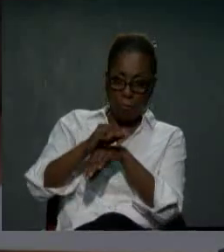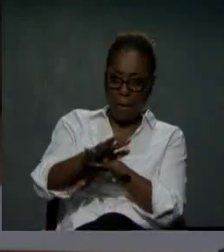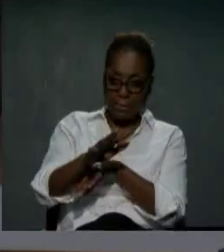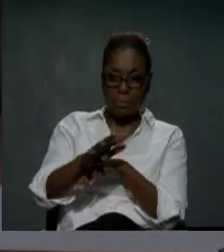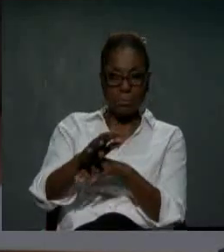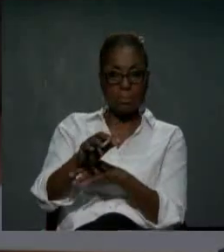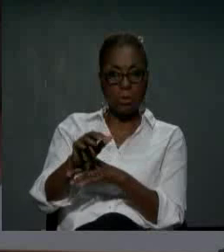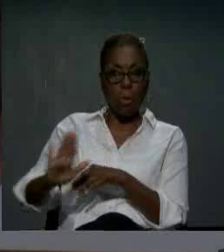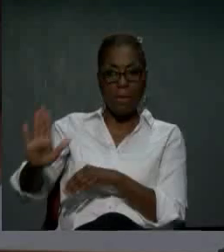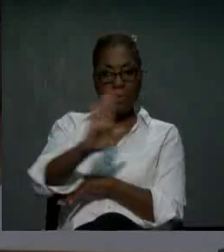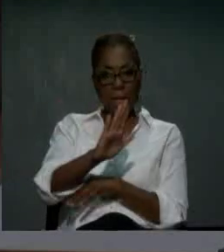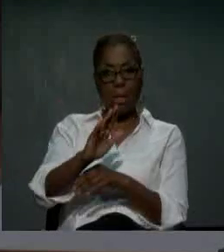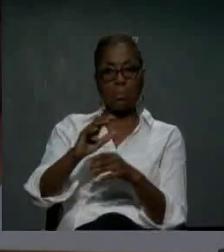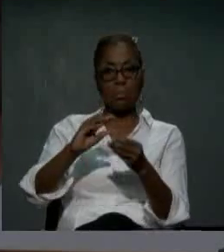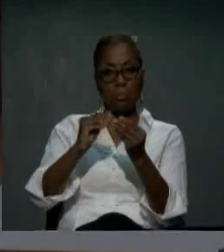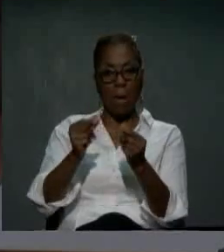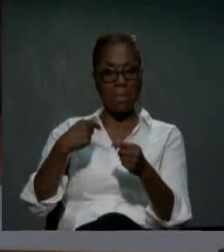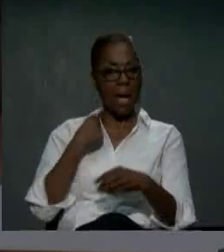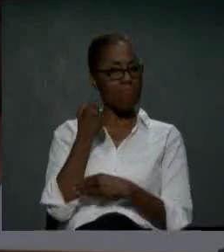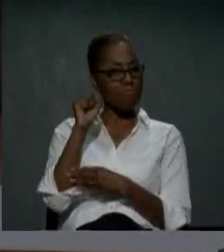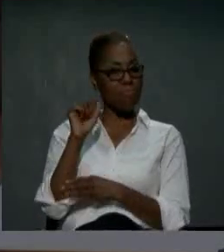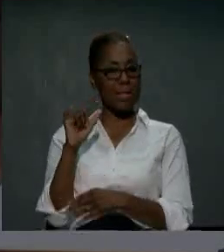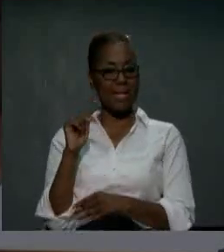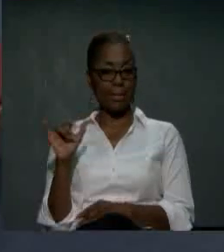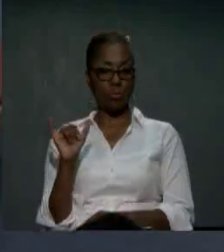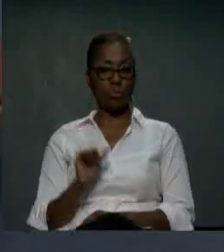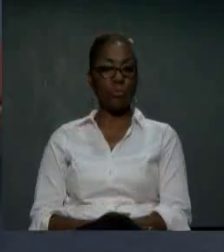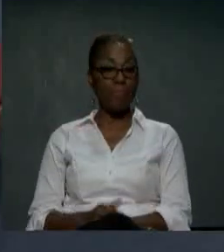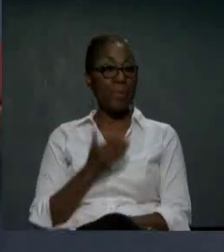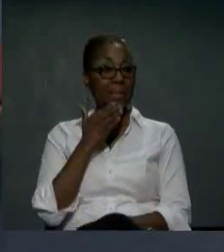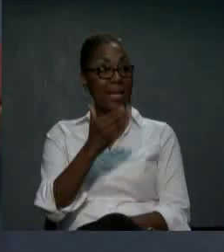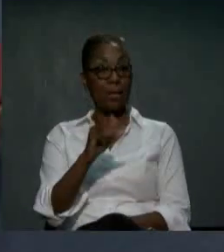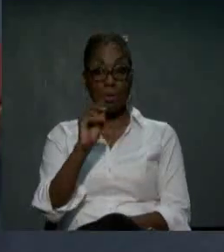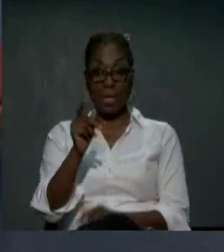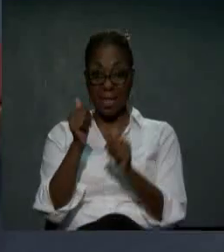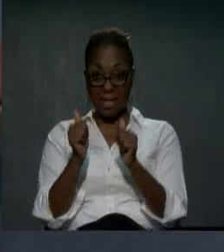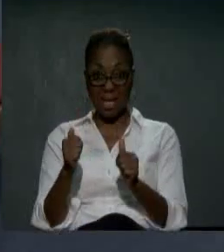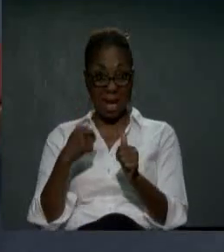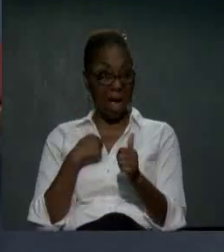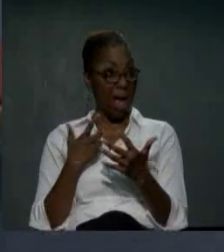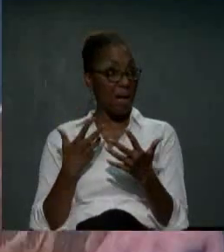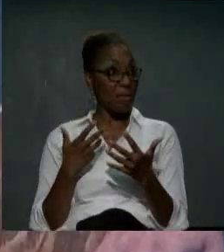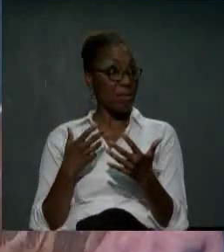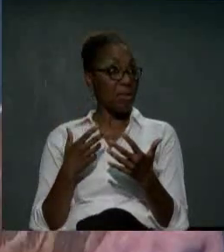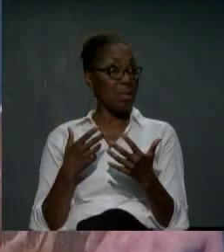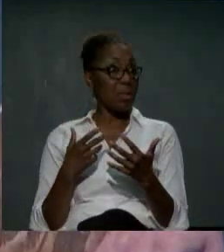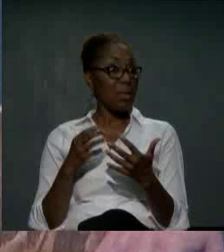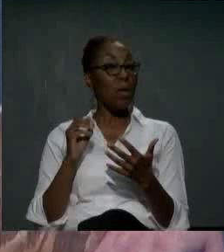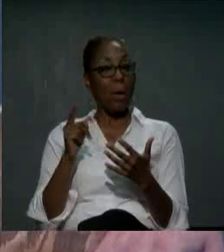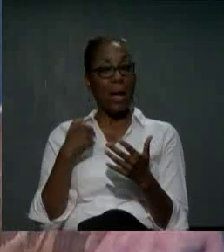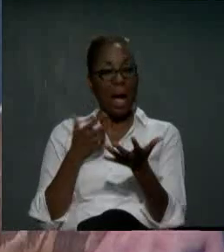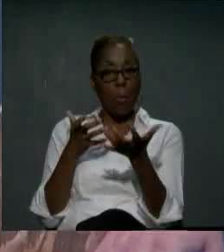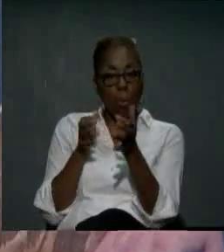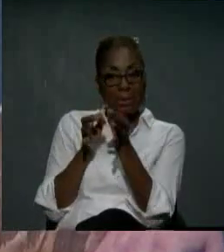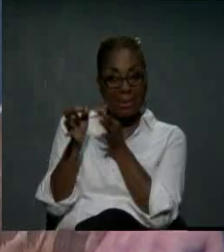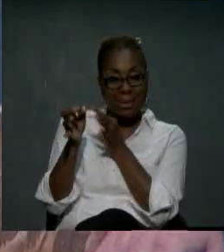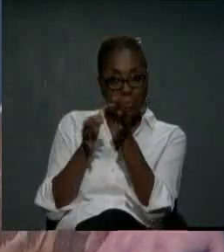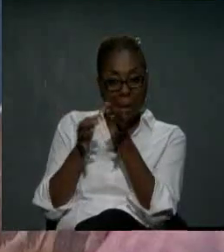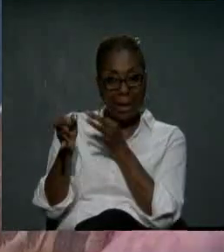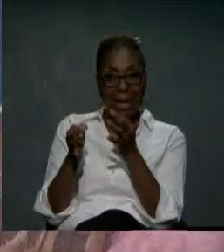too. Thank you, Commissioner. Could I make a rebuttal point? Sure. I just want to explain to y'all